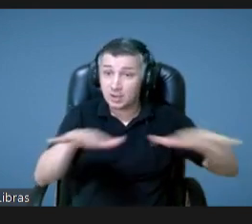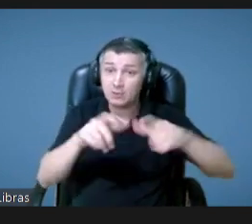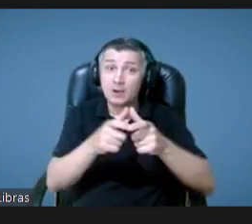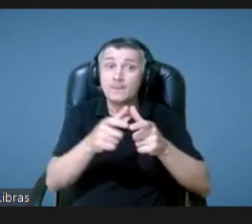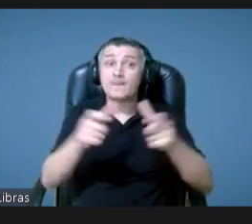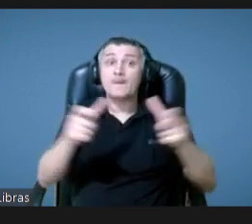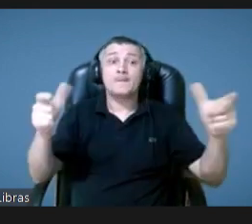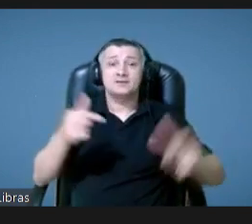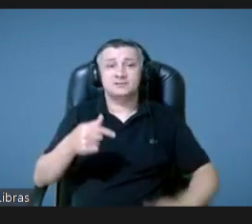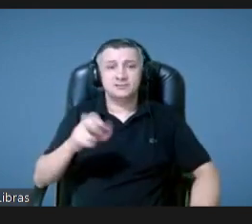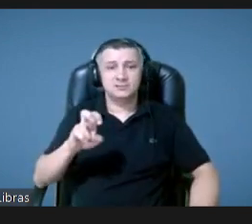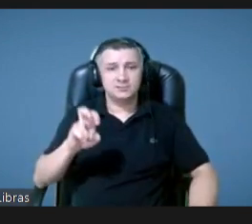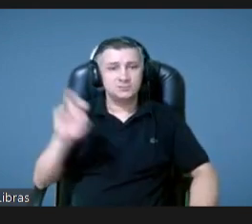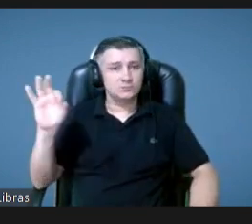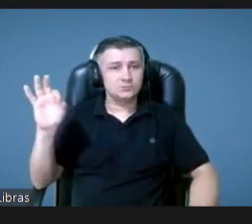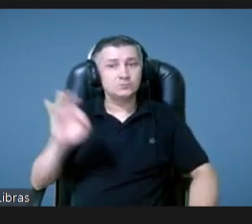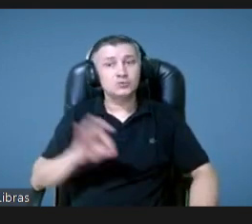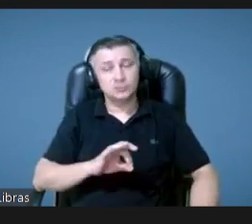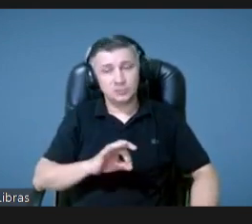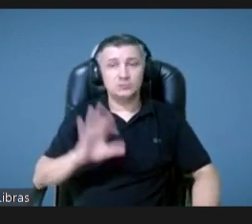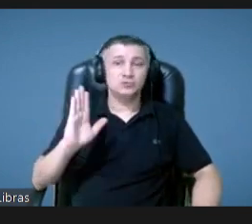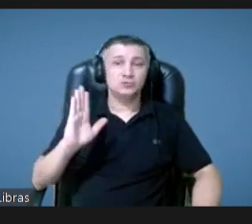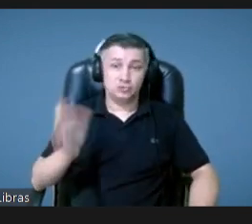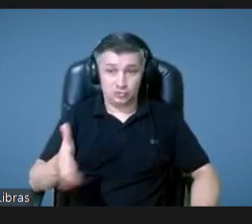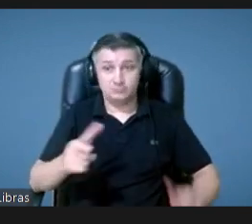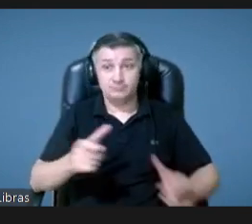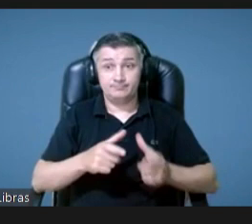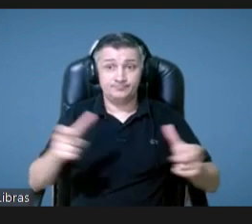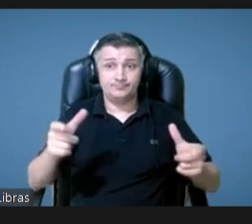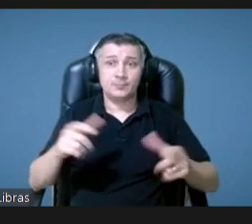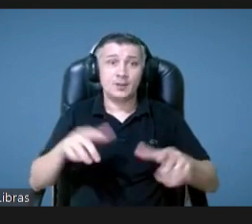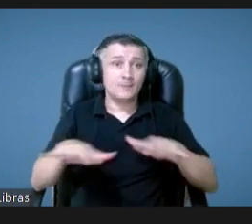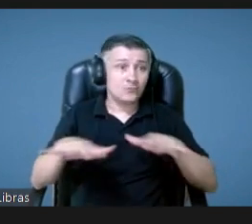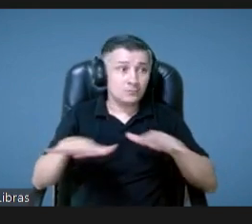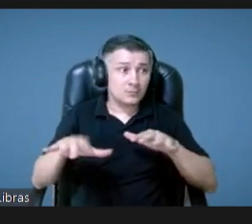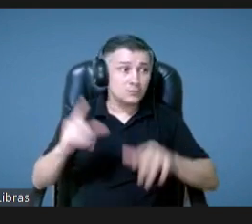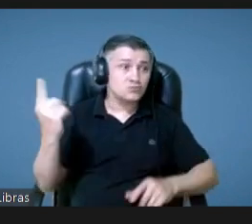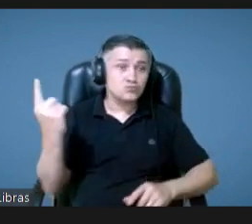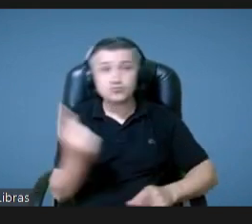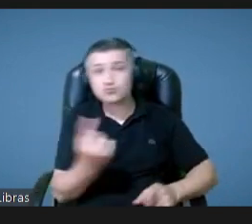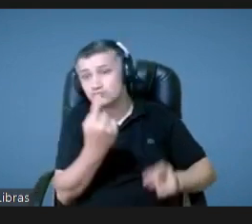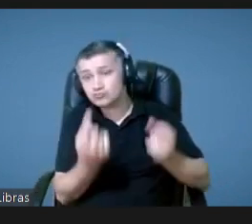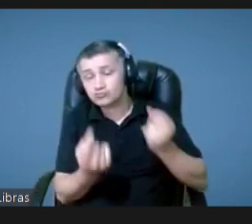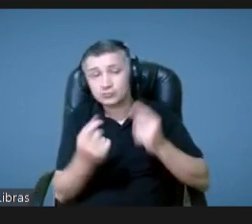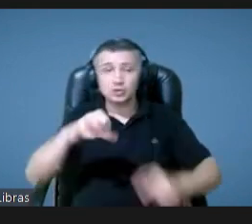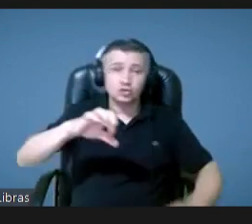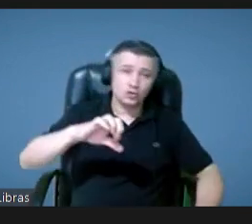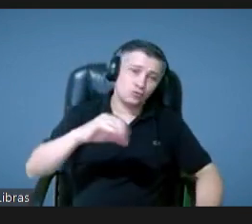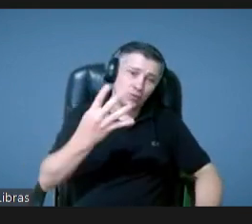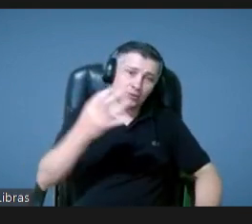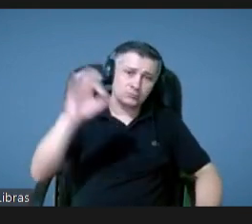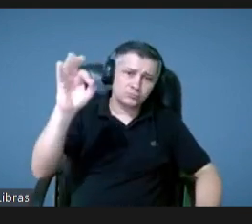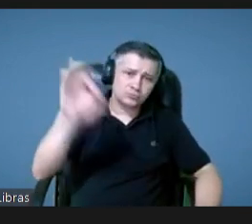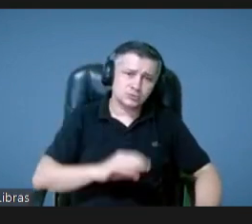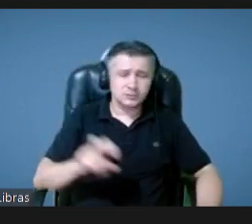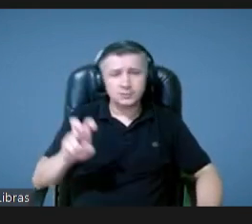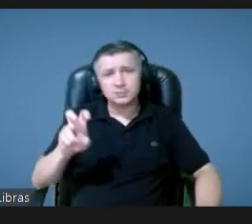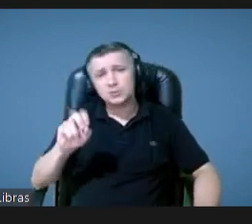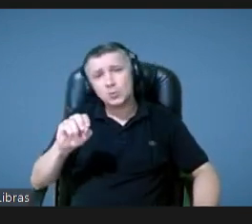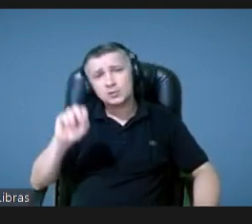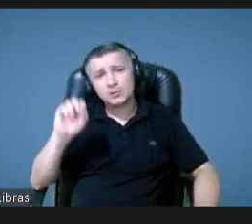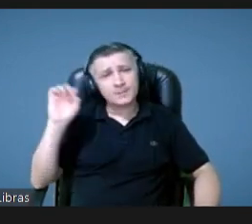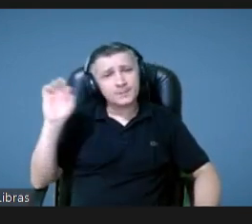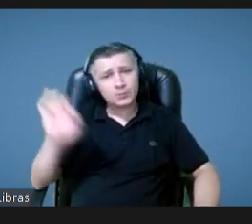spot flights. We grew practically 75% in terms of landings and takeoffs.